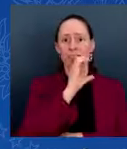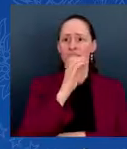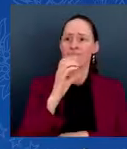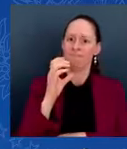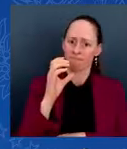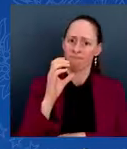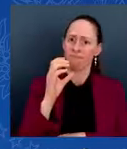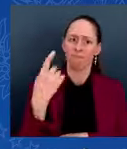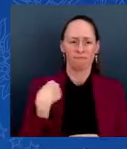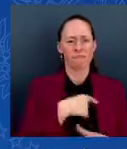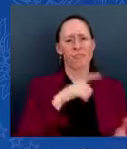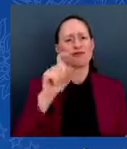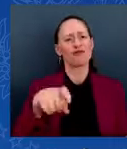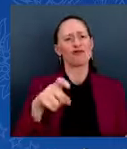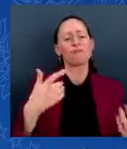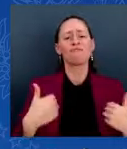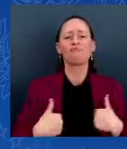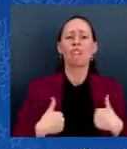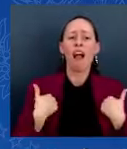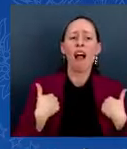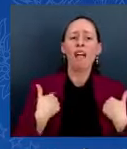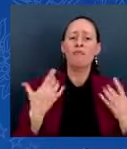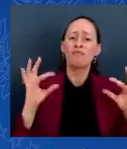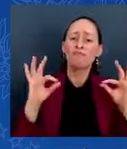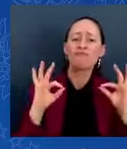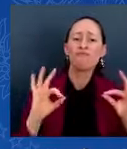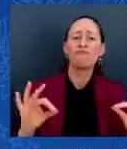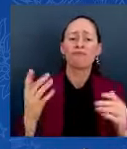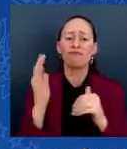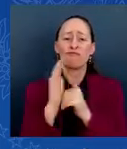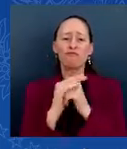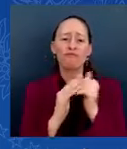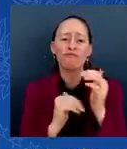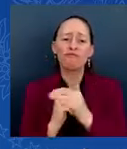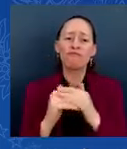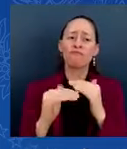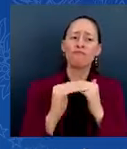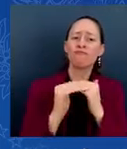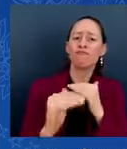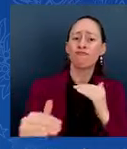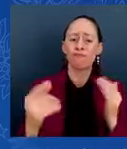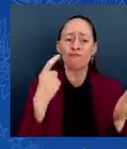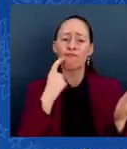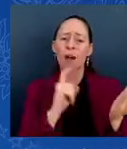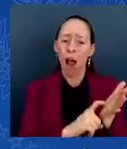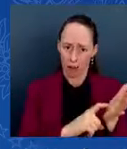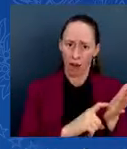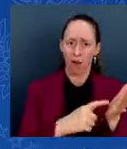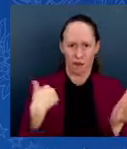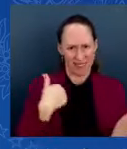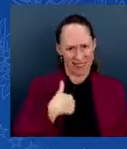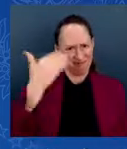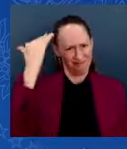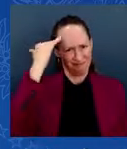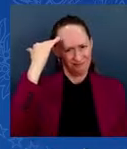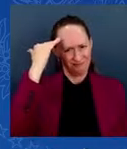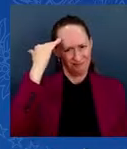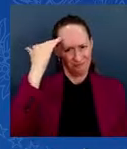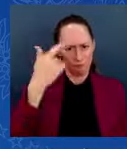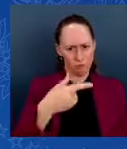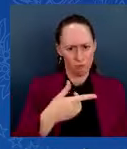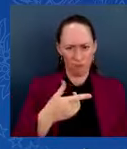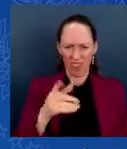so in the United States of America, no senior should have to choose between either filling their prescription or paying their